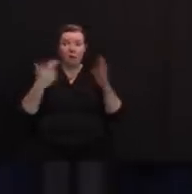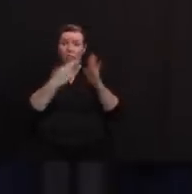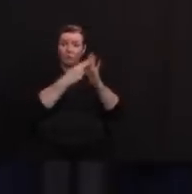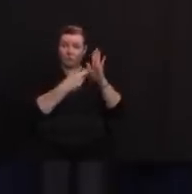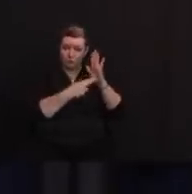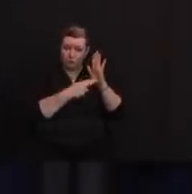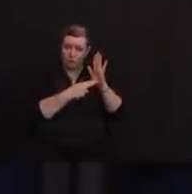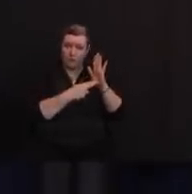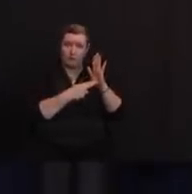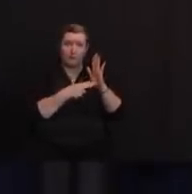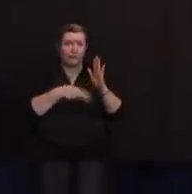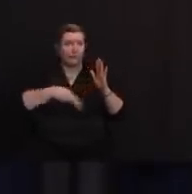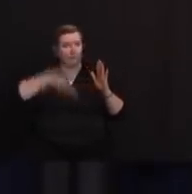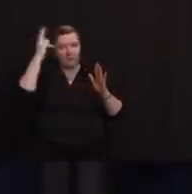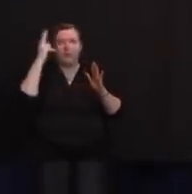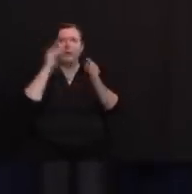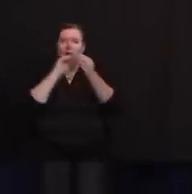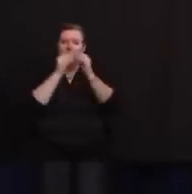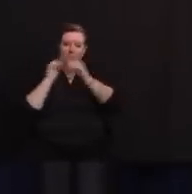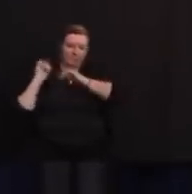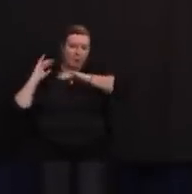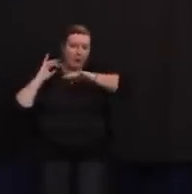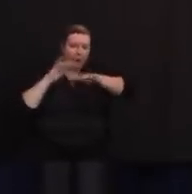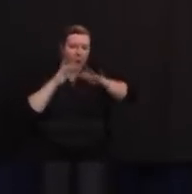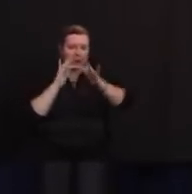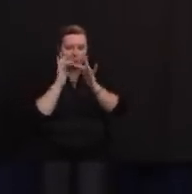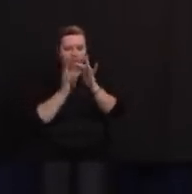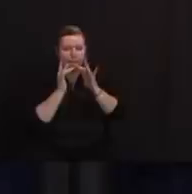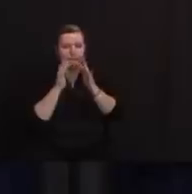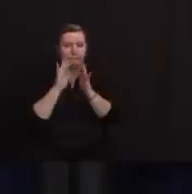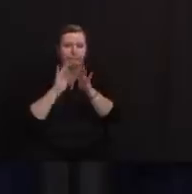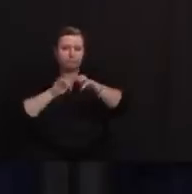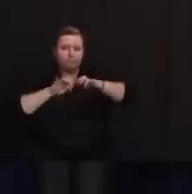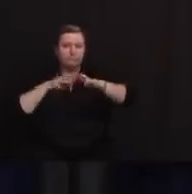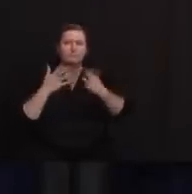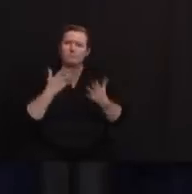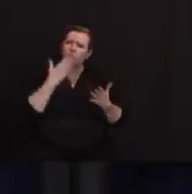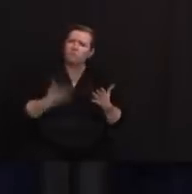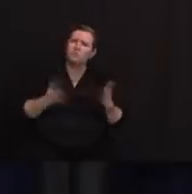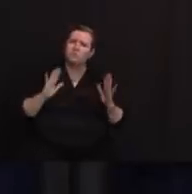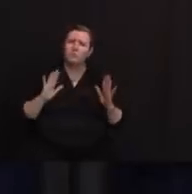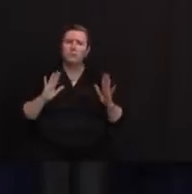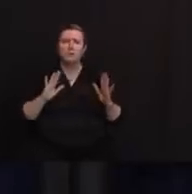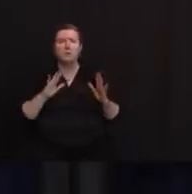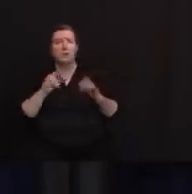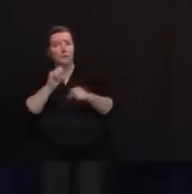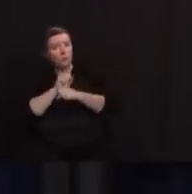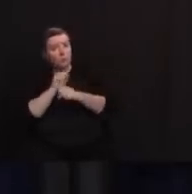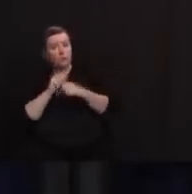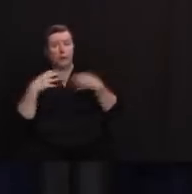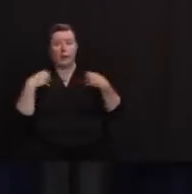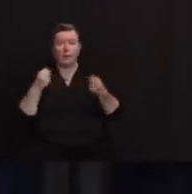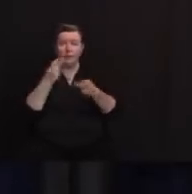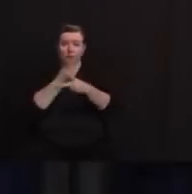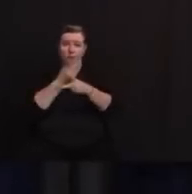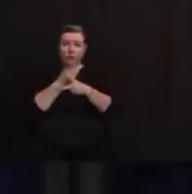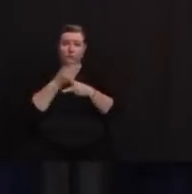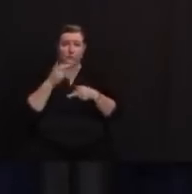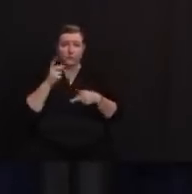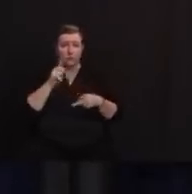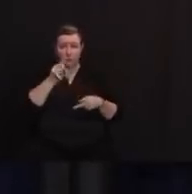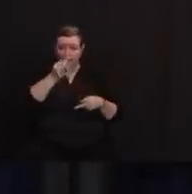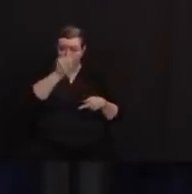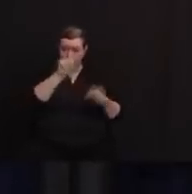large numbers, and we are very pleased about that. So if you are a healthcare worker in Category 1A who is yet to be